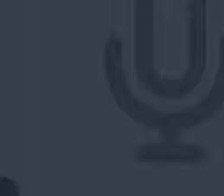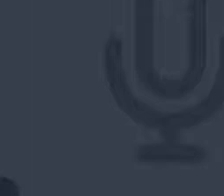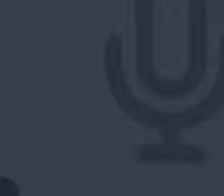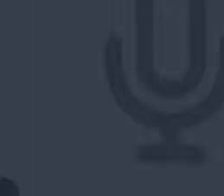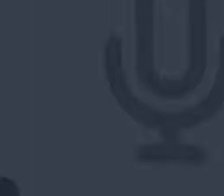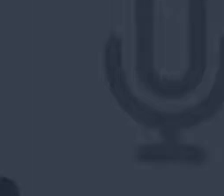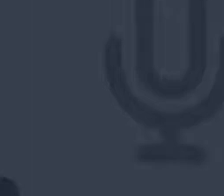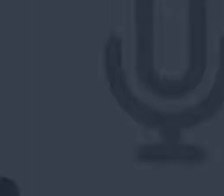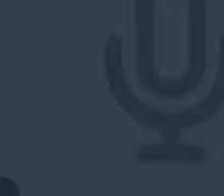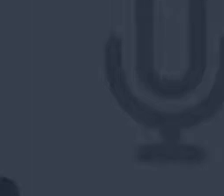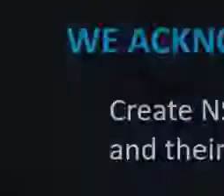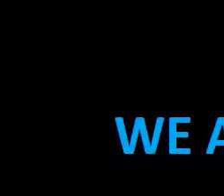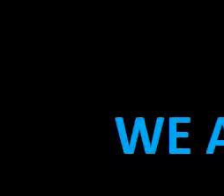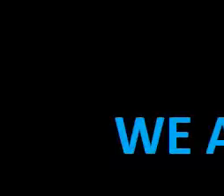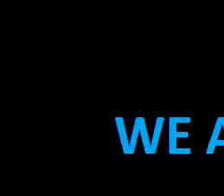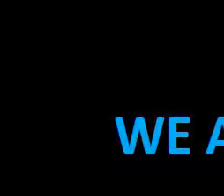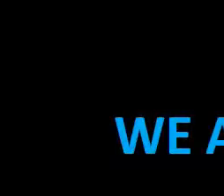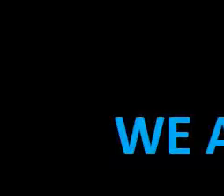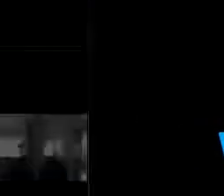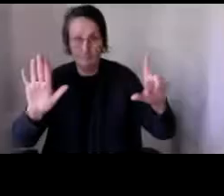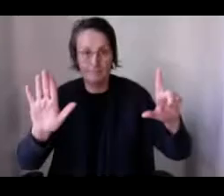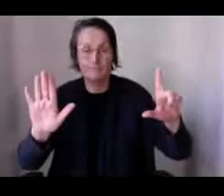This and white conference writing. will now be recorded.